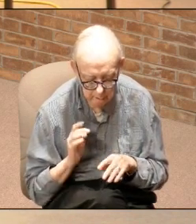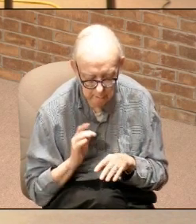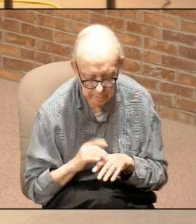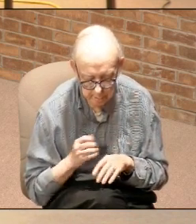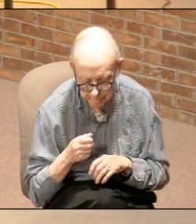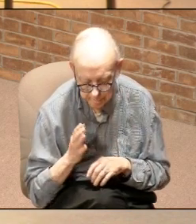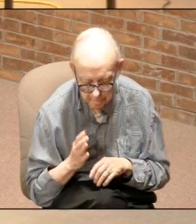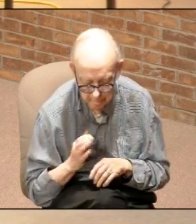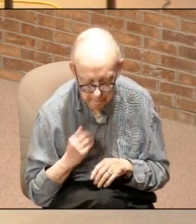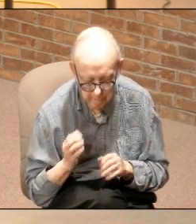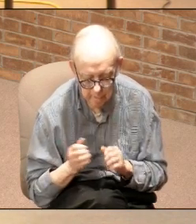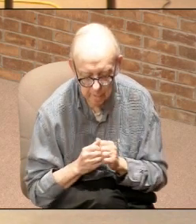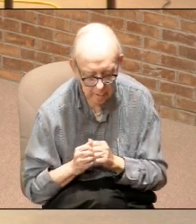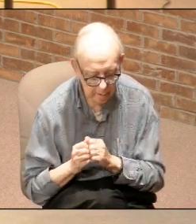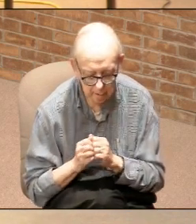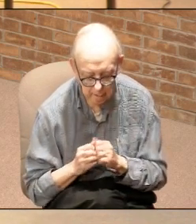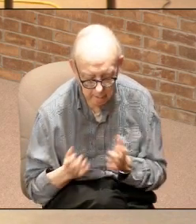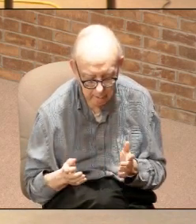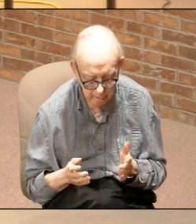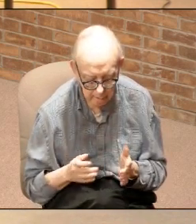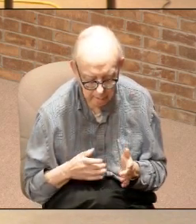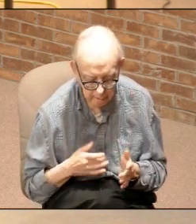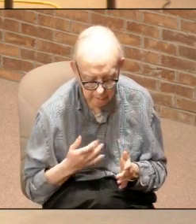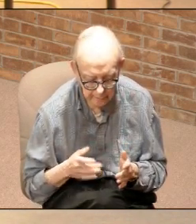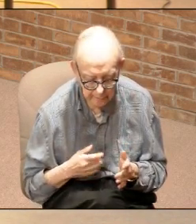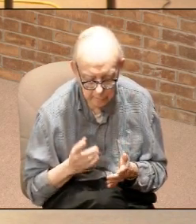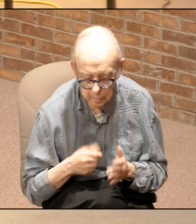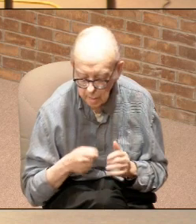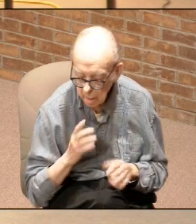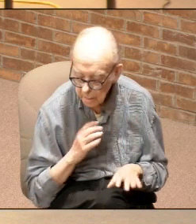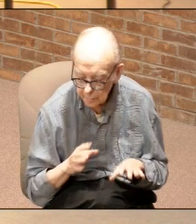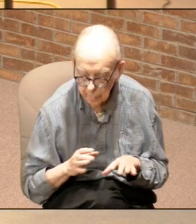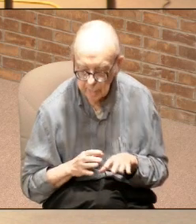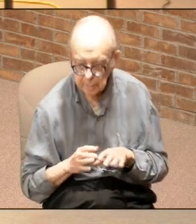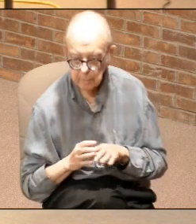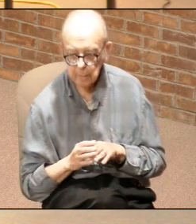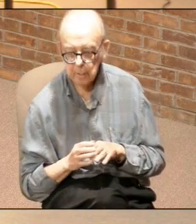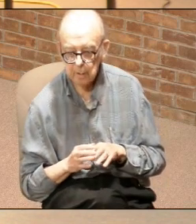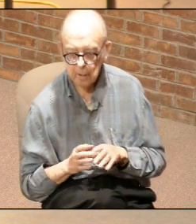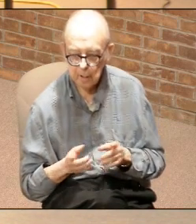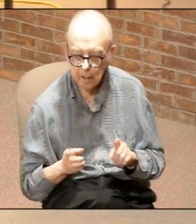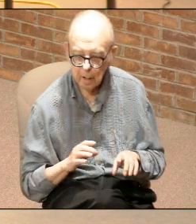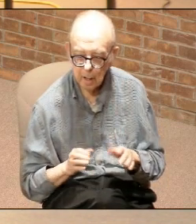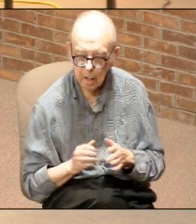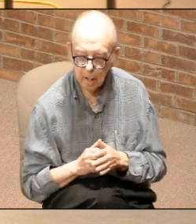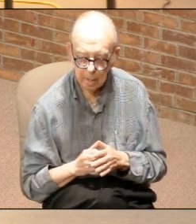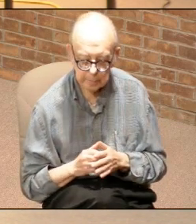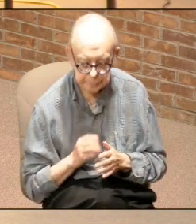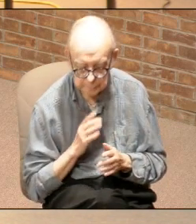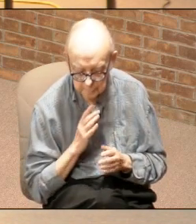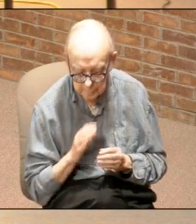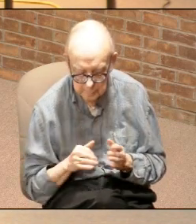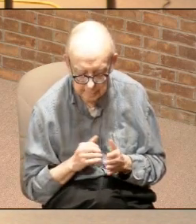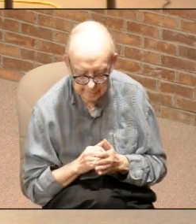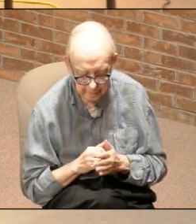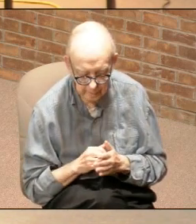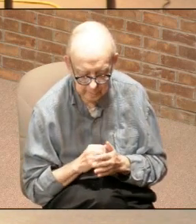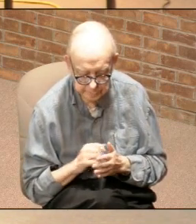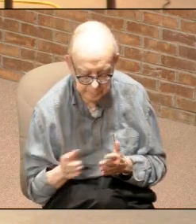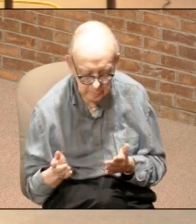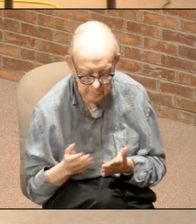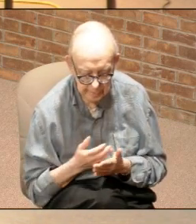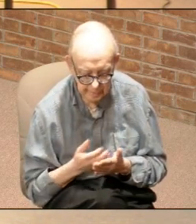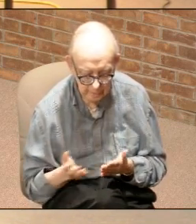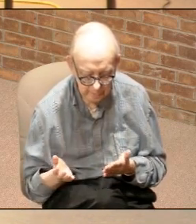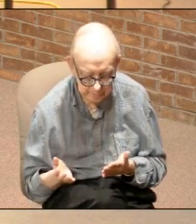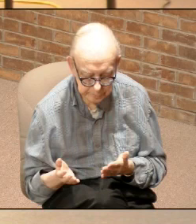you god we could together and i can feel what god's doing when we begin to start talking about all of the other